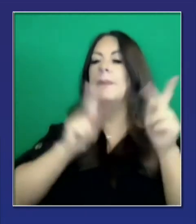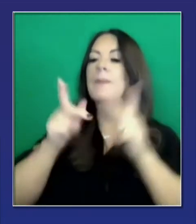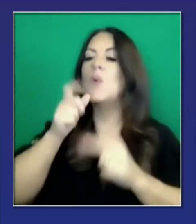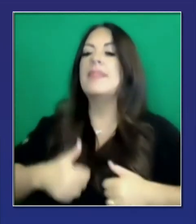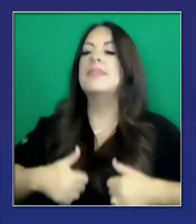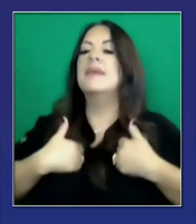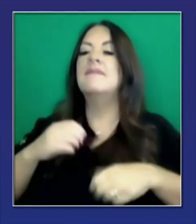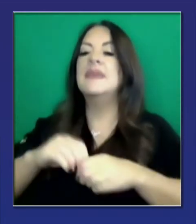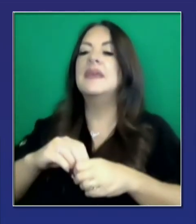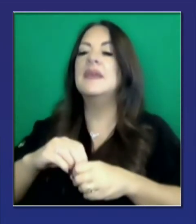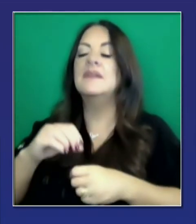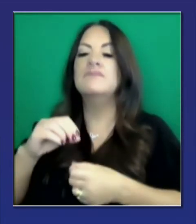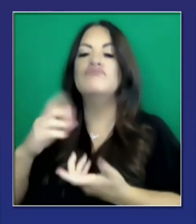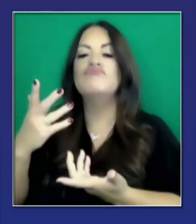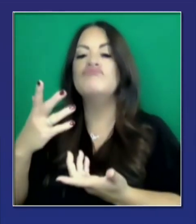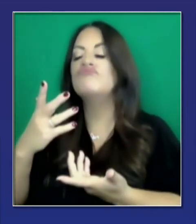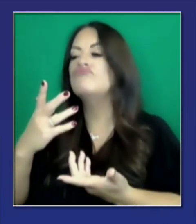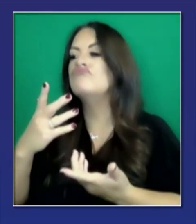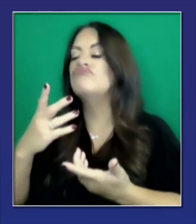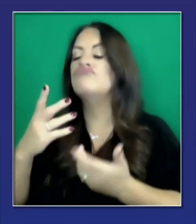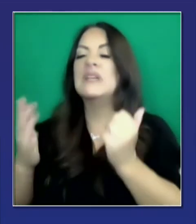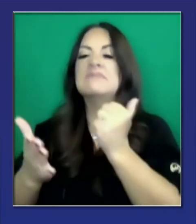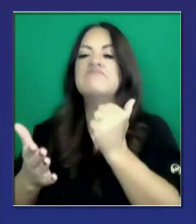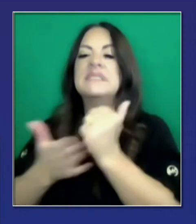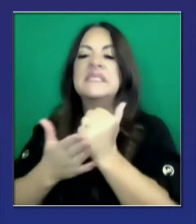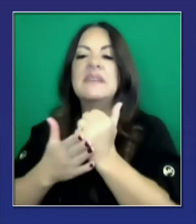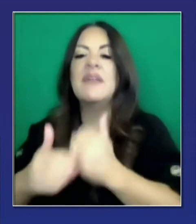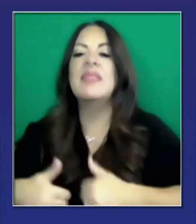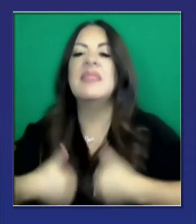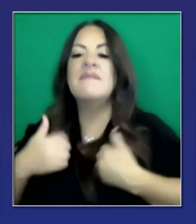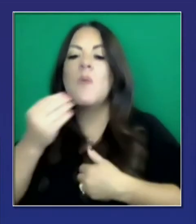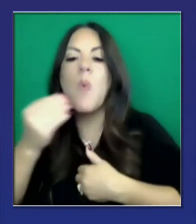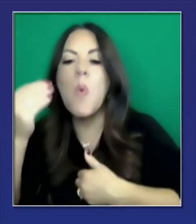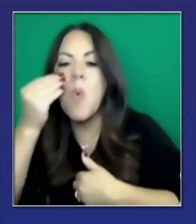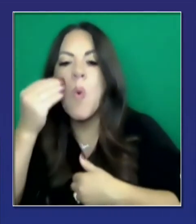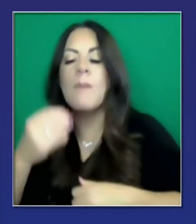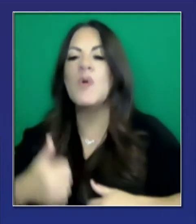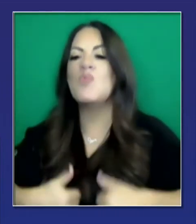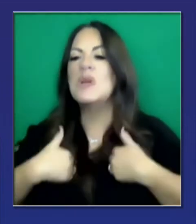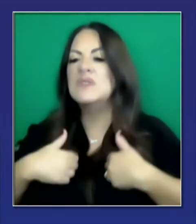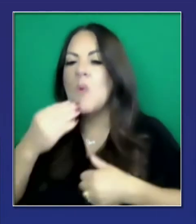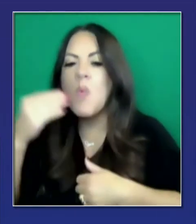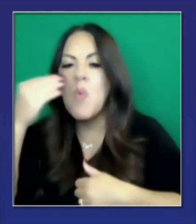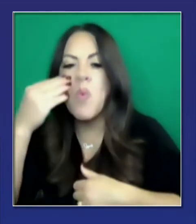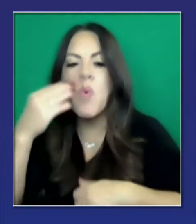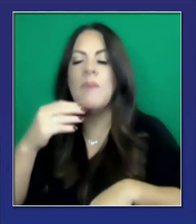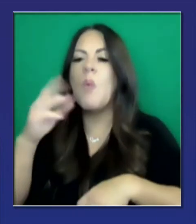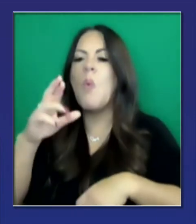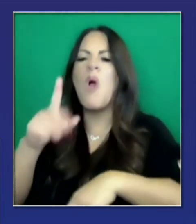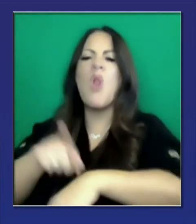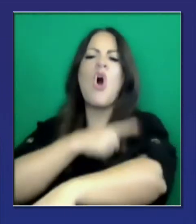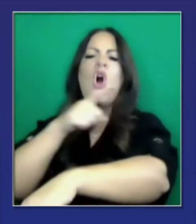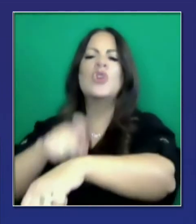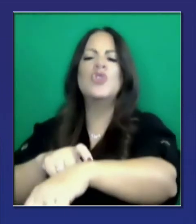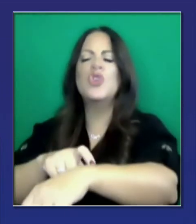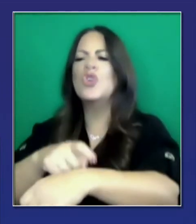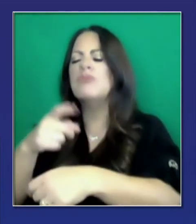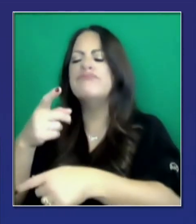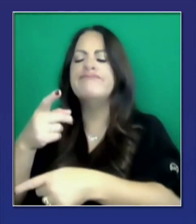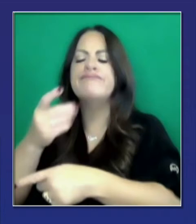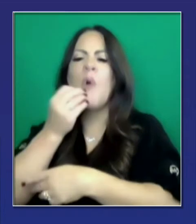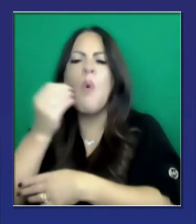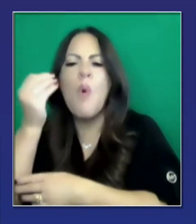a sense of the cohort, the size, it's about 1,200 SNFs, 1,200 skilled